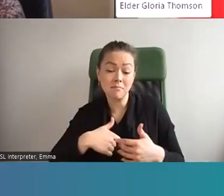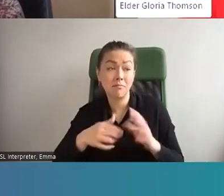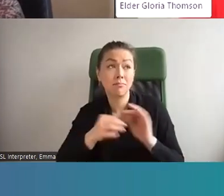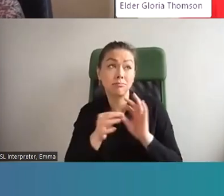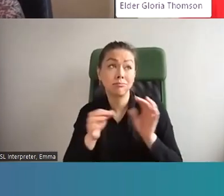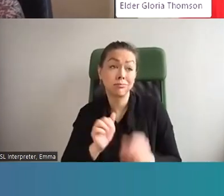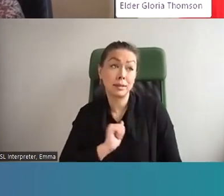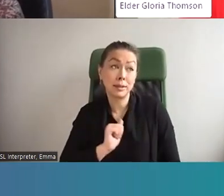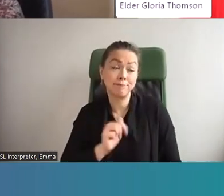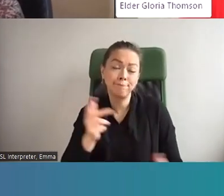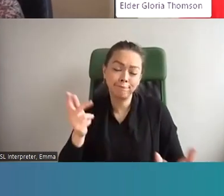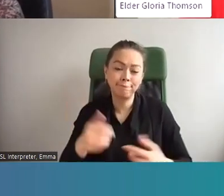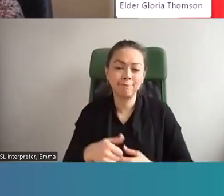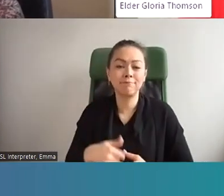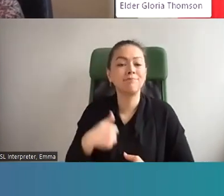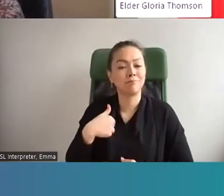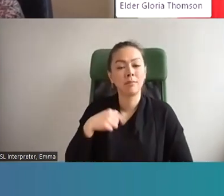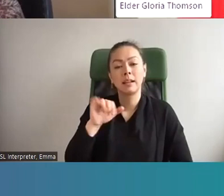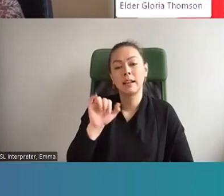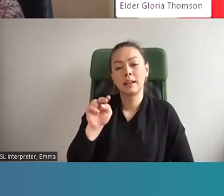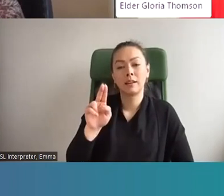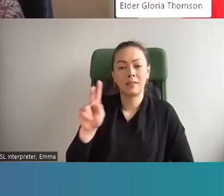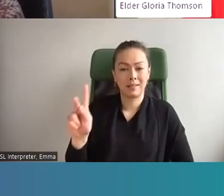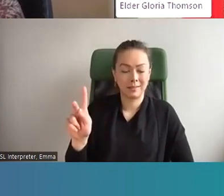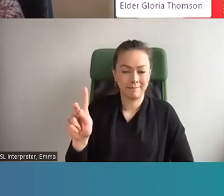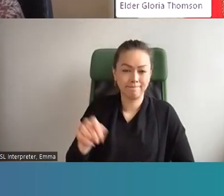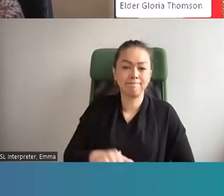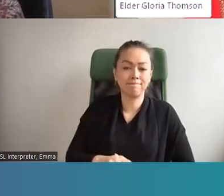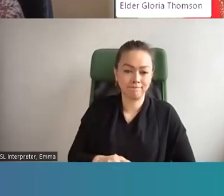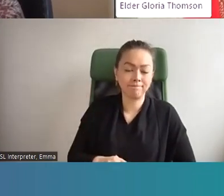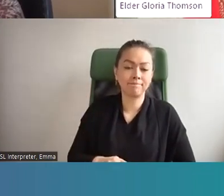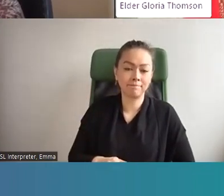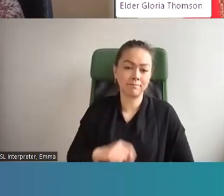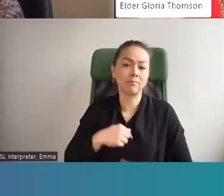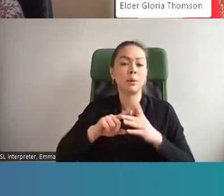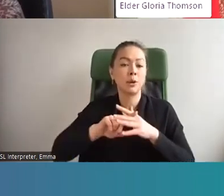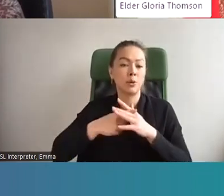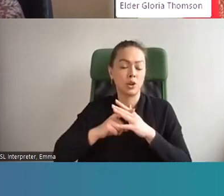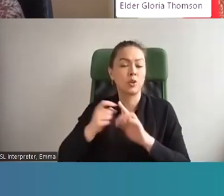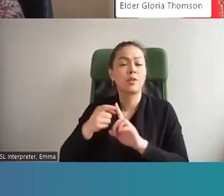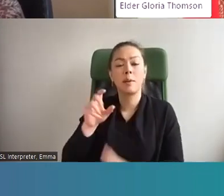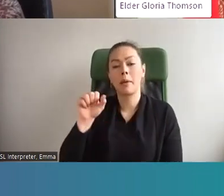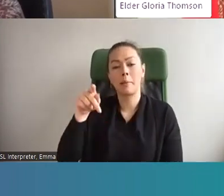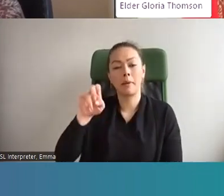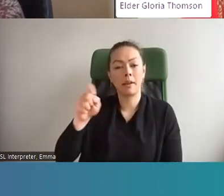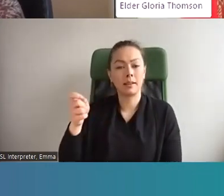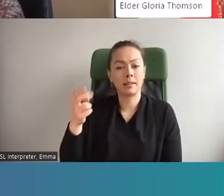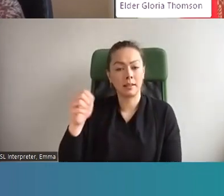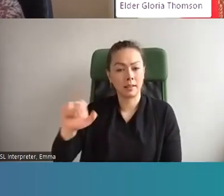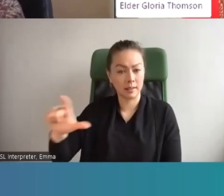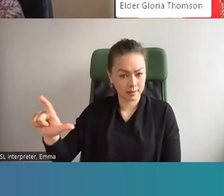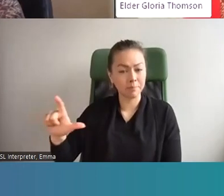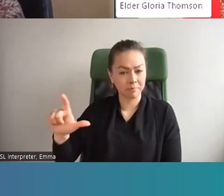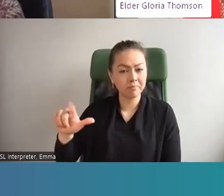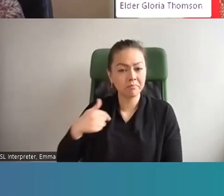I'm an Inuk, originally, like you said, originally from Apex Hill, Nunavut, born and raised.